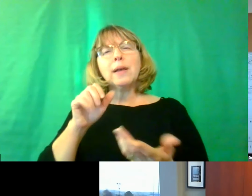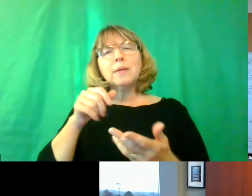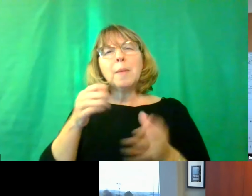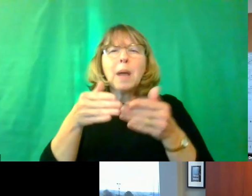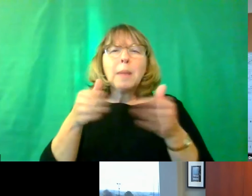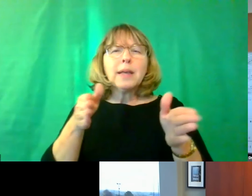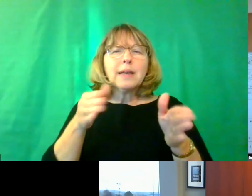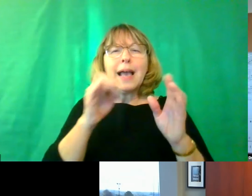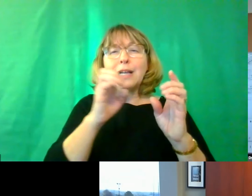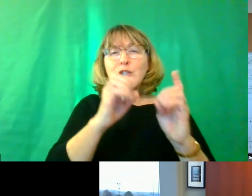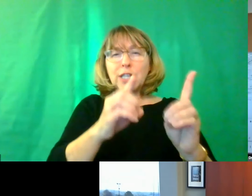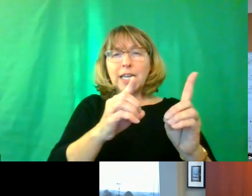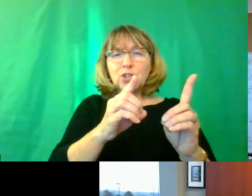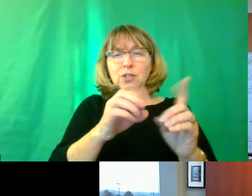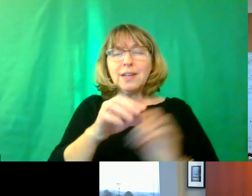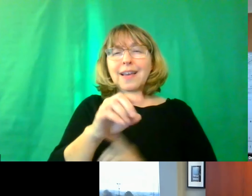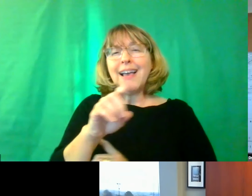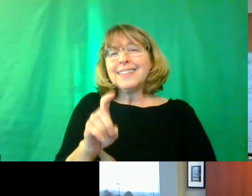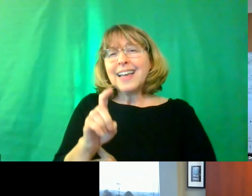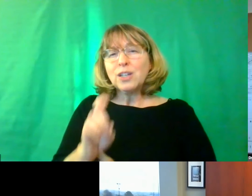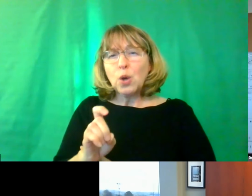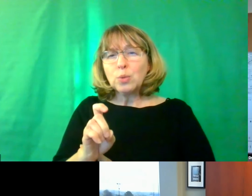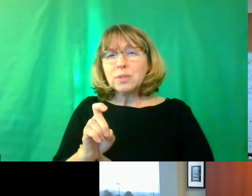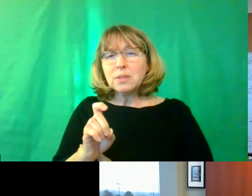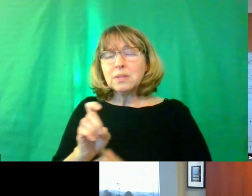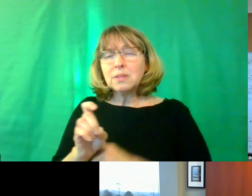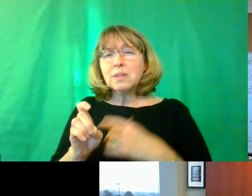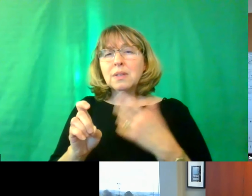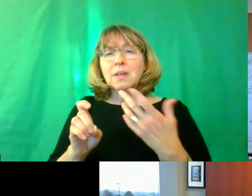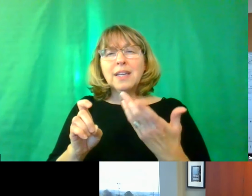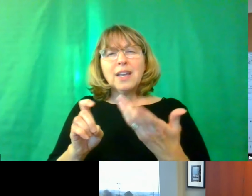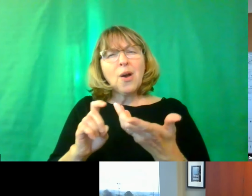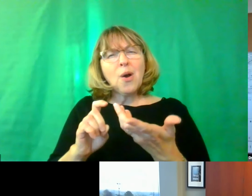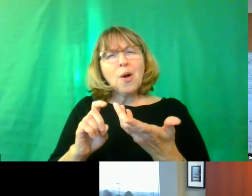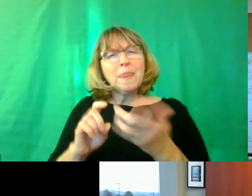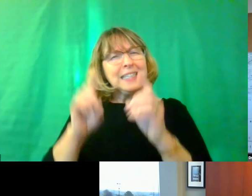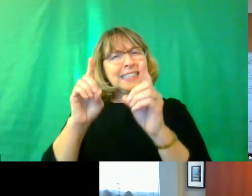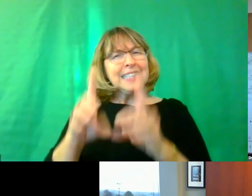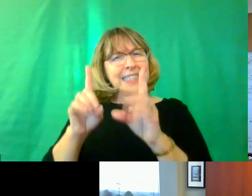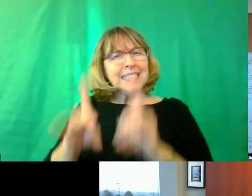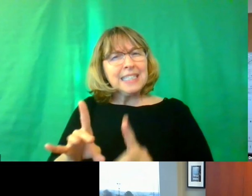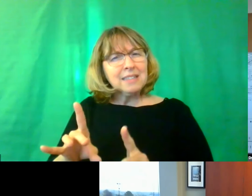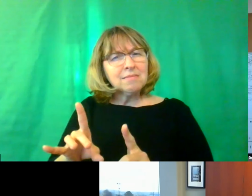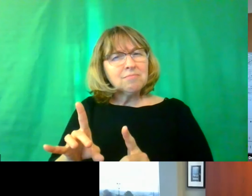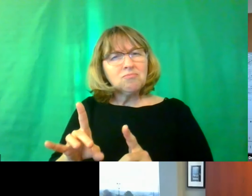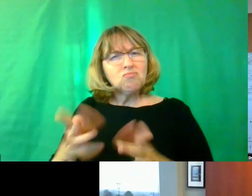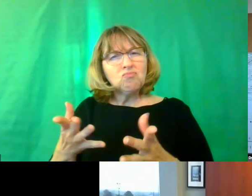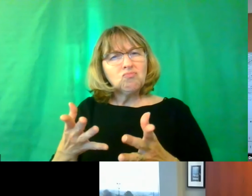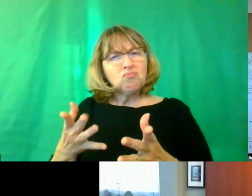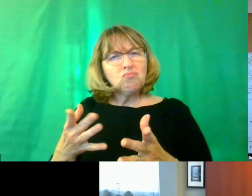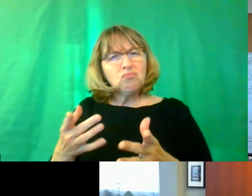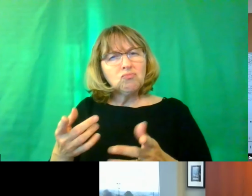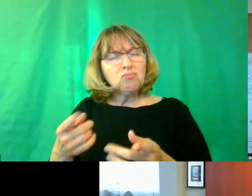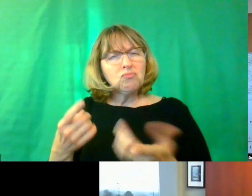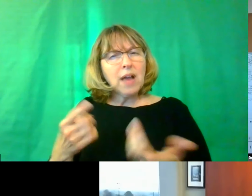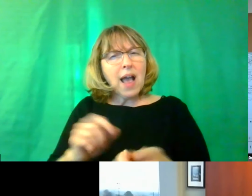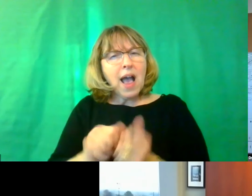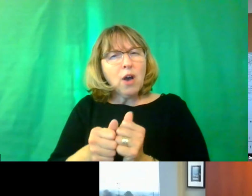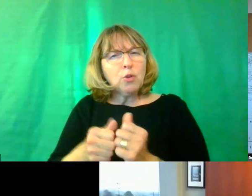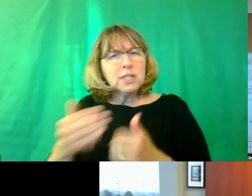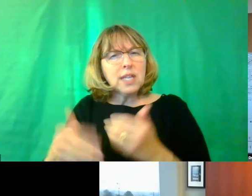diagnosis in testing for autism, or is it purely driven by these environmental exposures? Well, I think it's partly driven